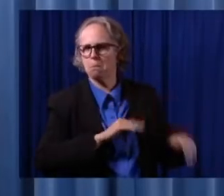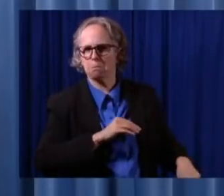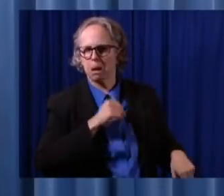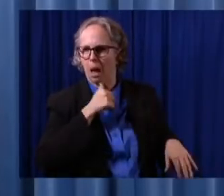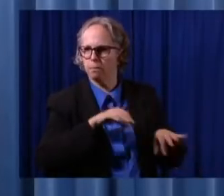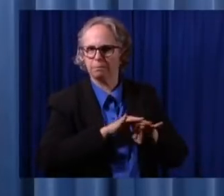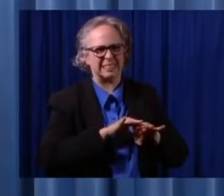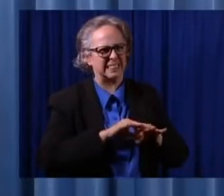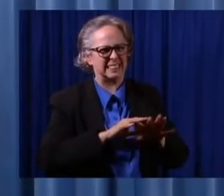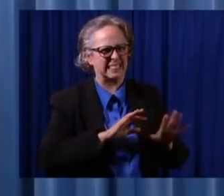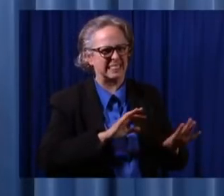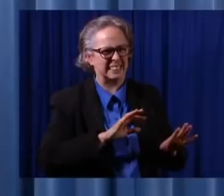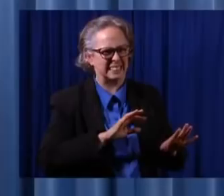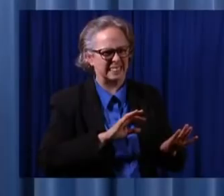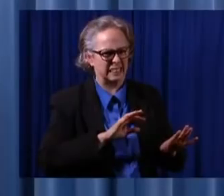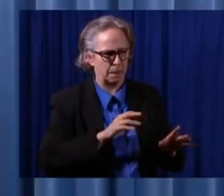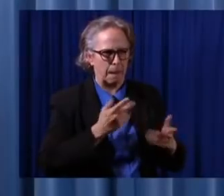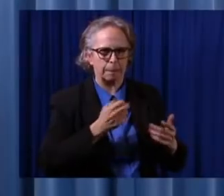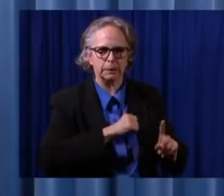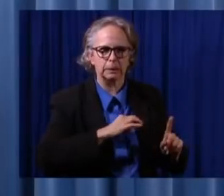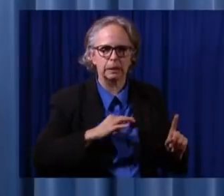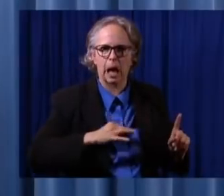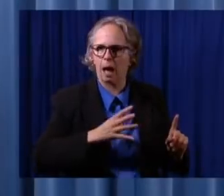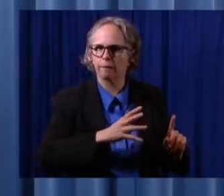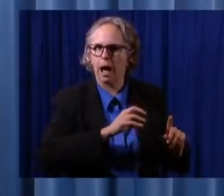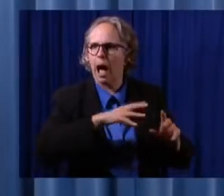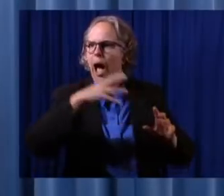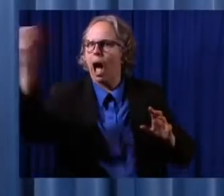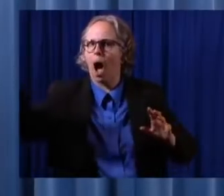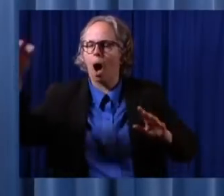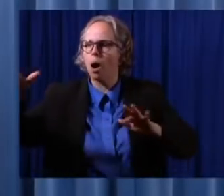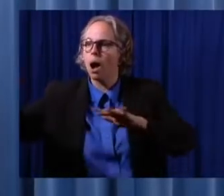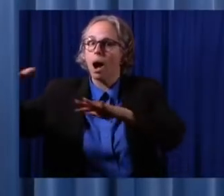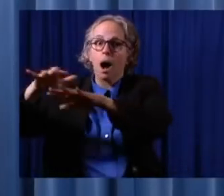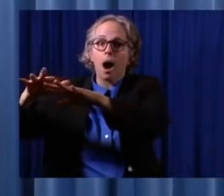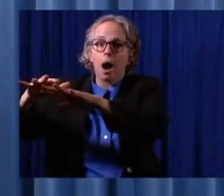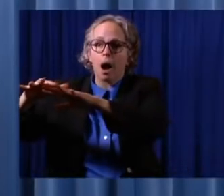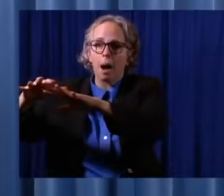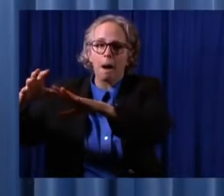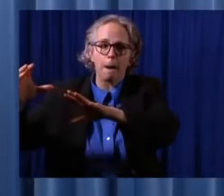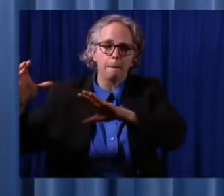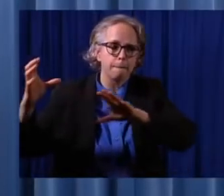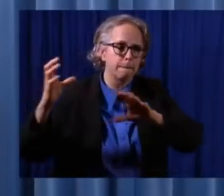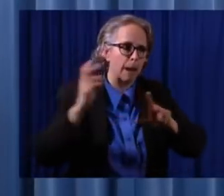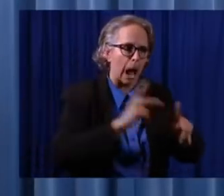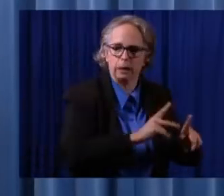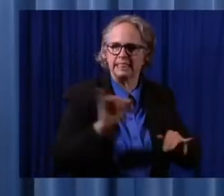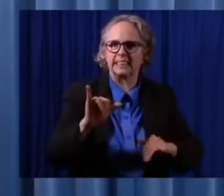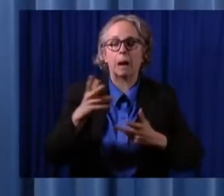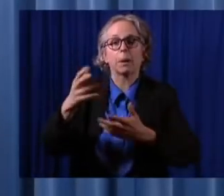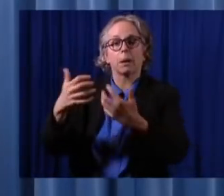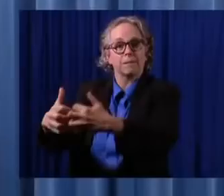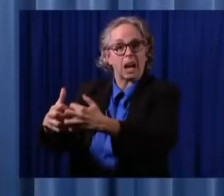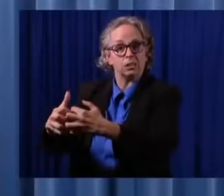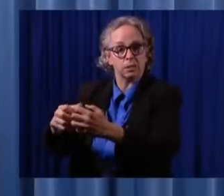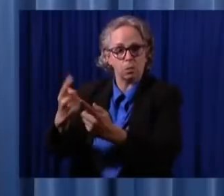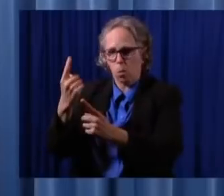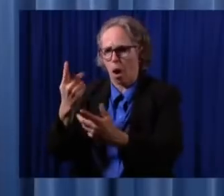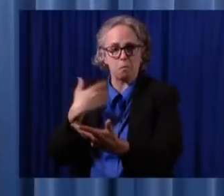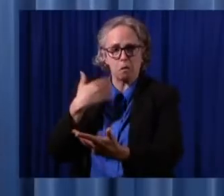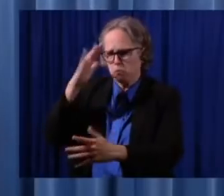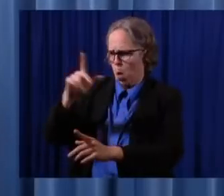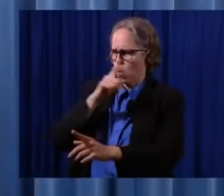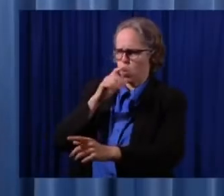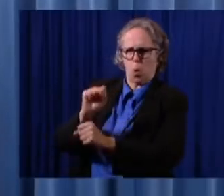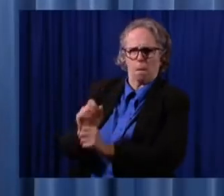would be a factory. Oh, I don't have anybody that works in that factory. Oh, gee, I can turn it off now. I don't have to listen to the news. Well, that's not true, because those people go